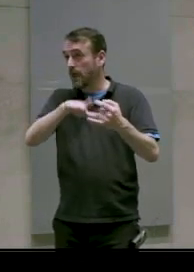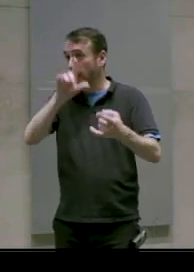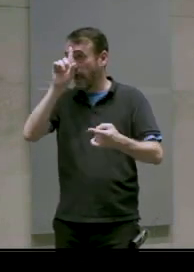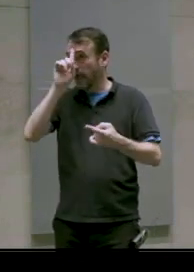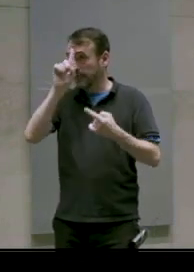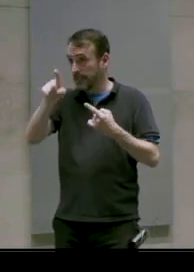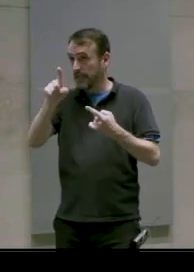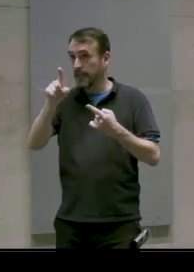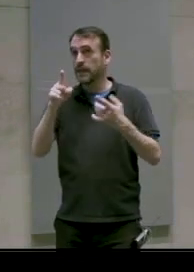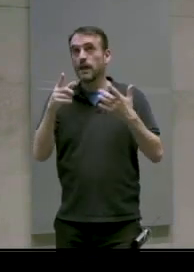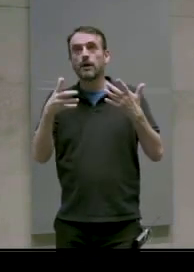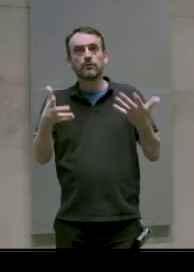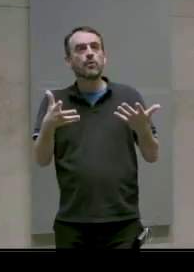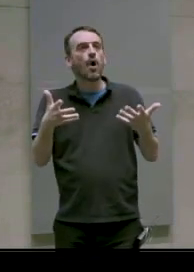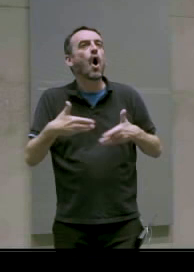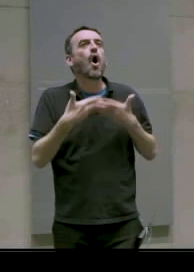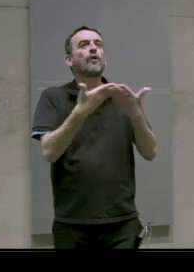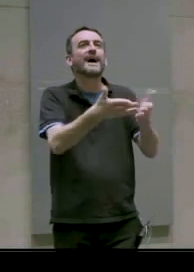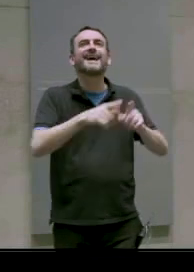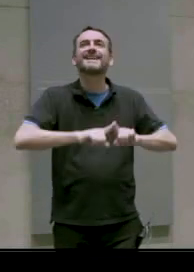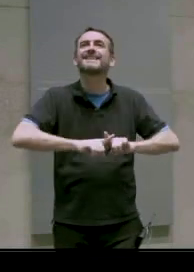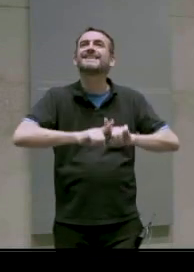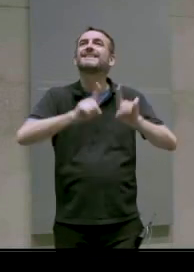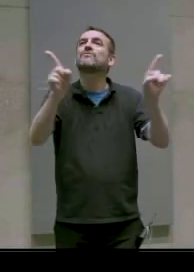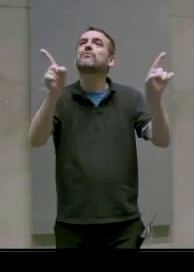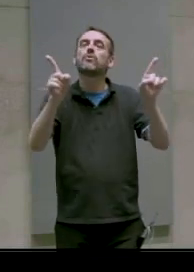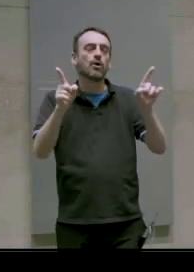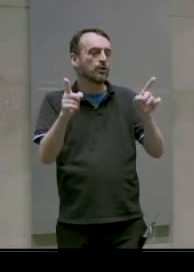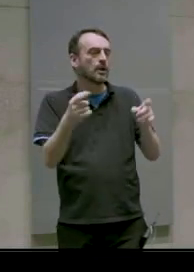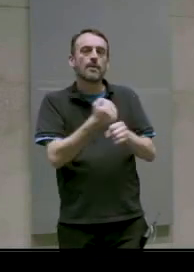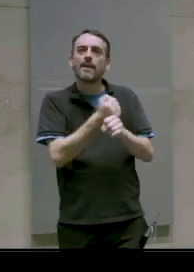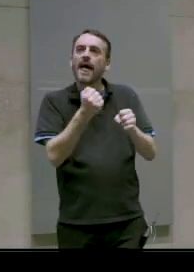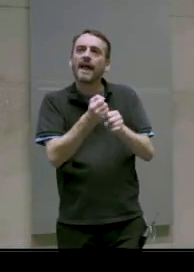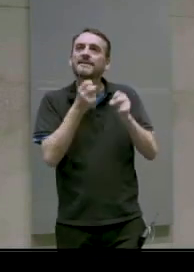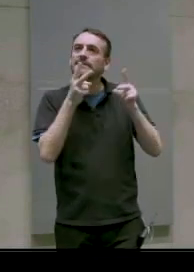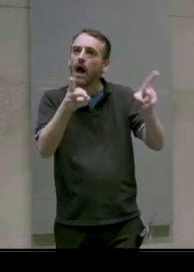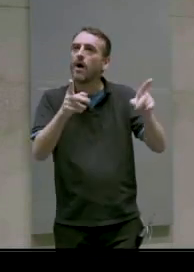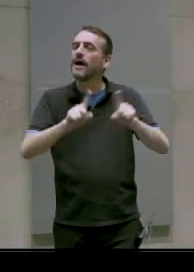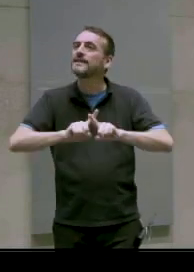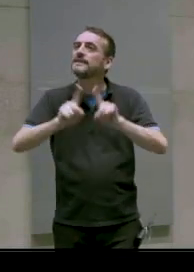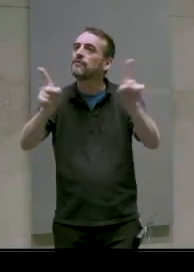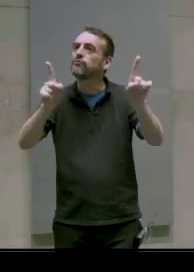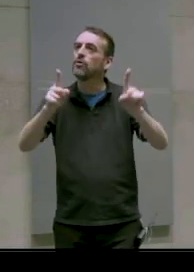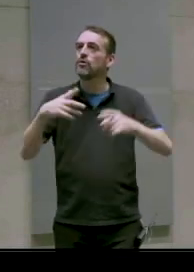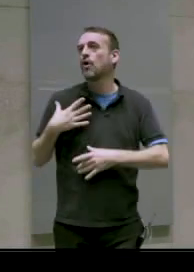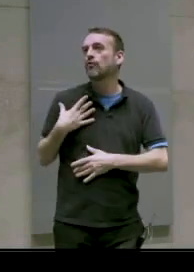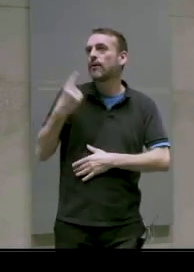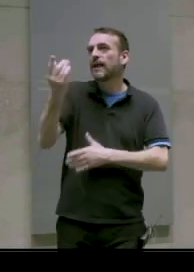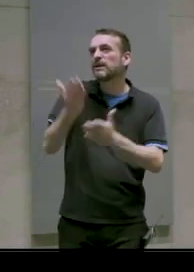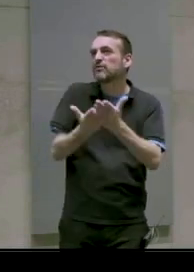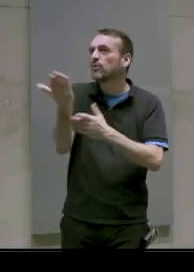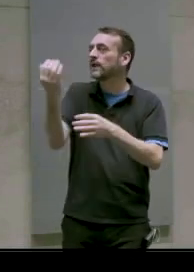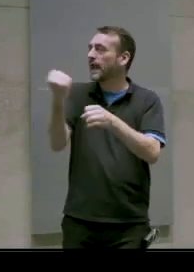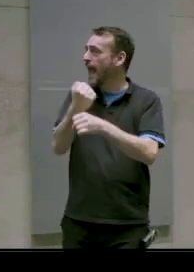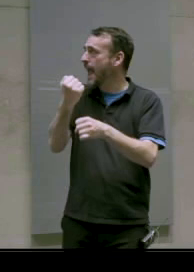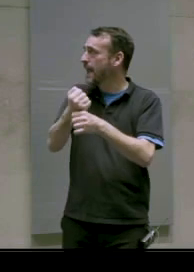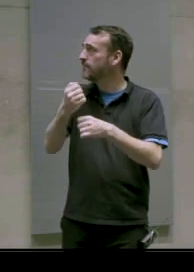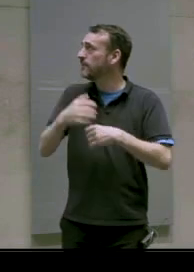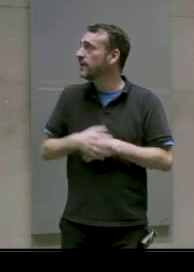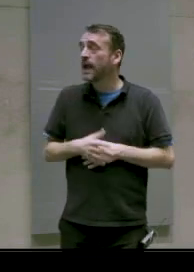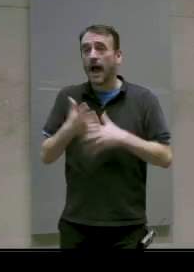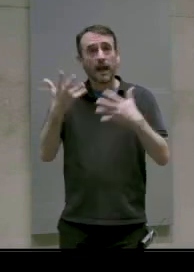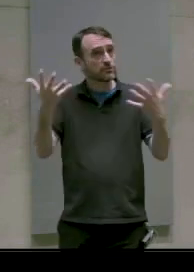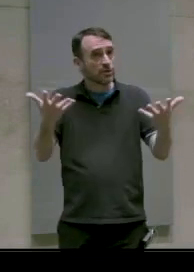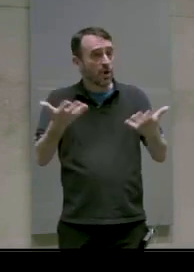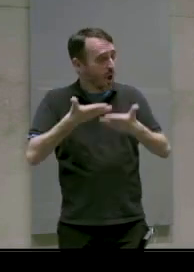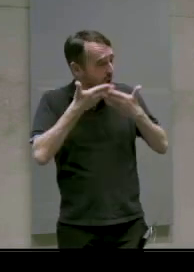of play and being. Here we would like to encourage you to explore alternatives to what is commonly done in games and to freely